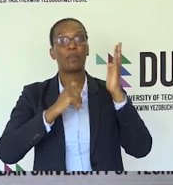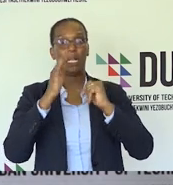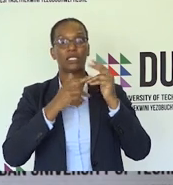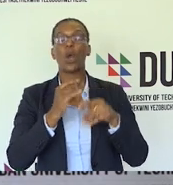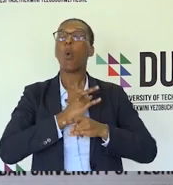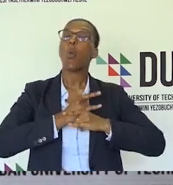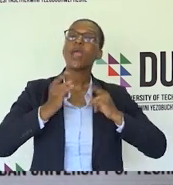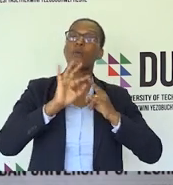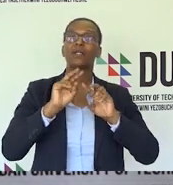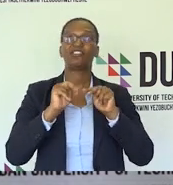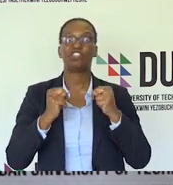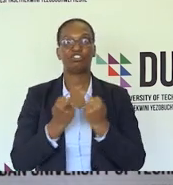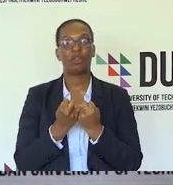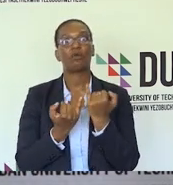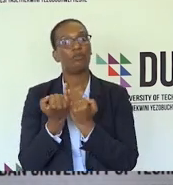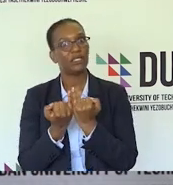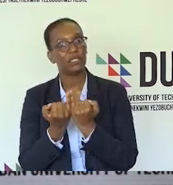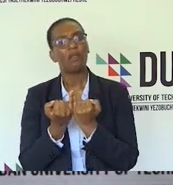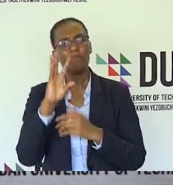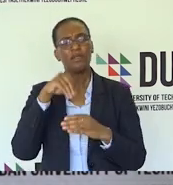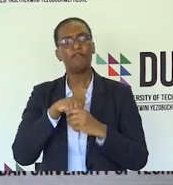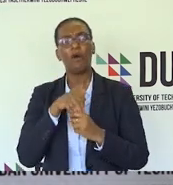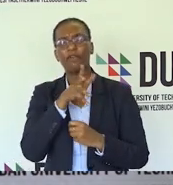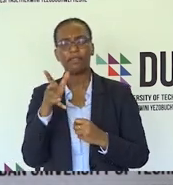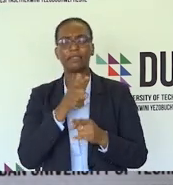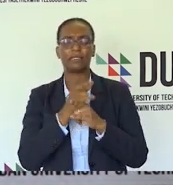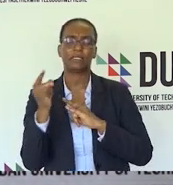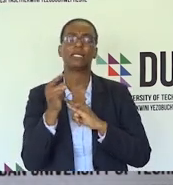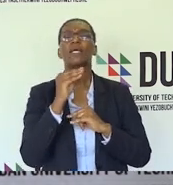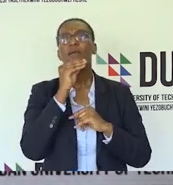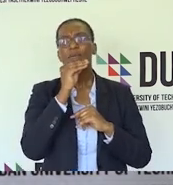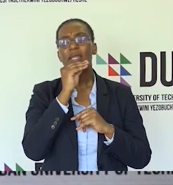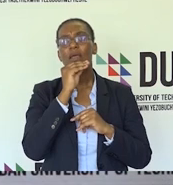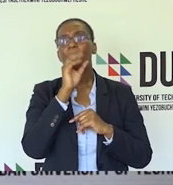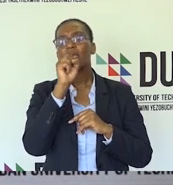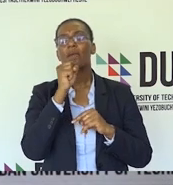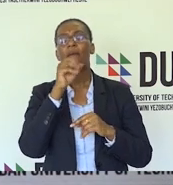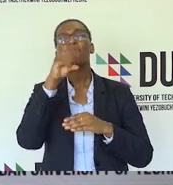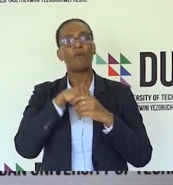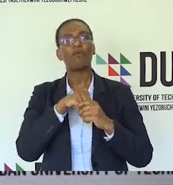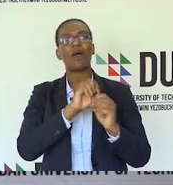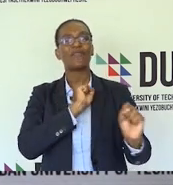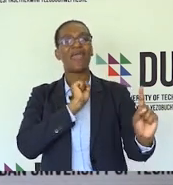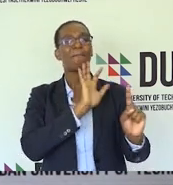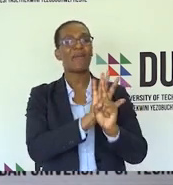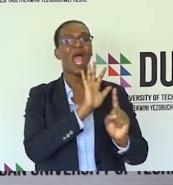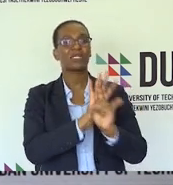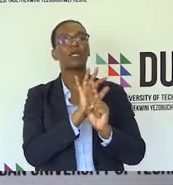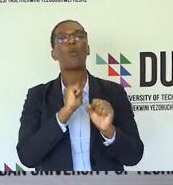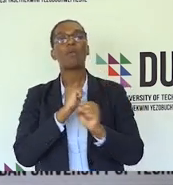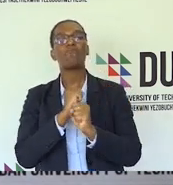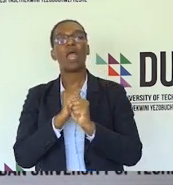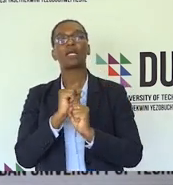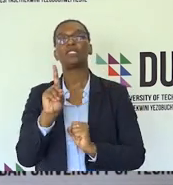competitions. Be part of that success. Be part of the impact we make to